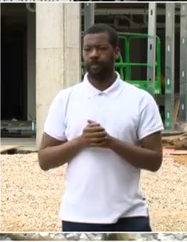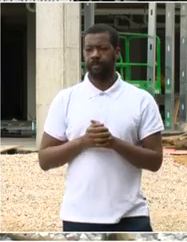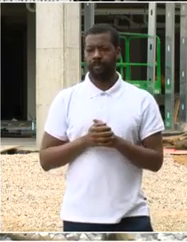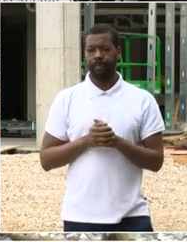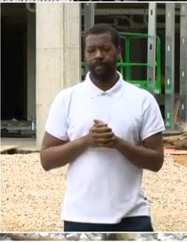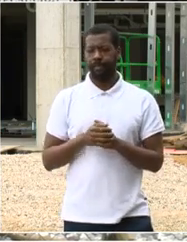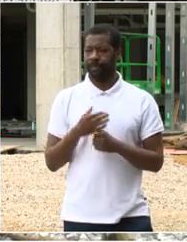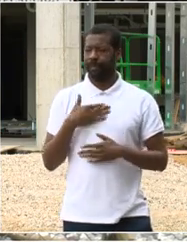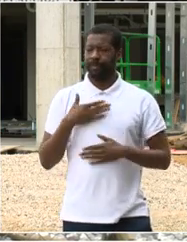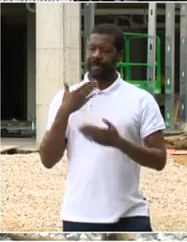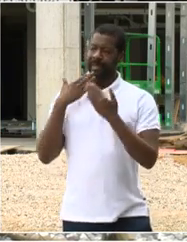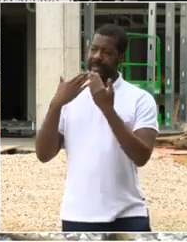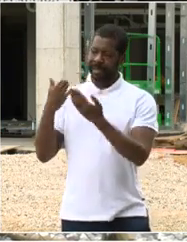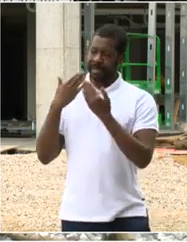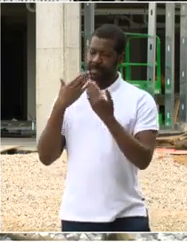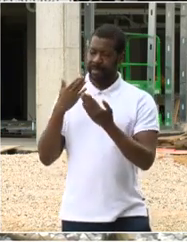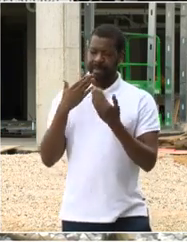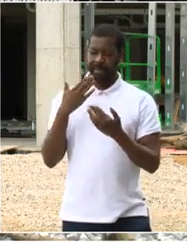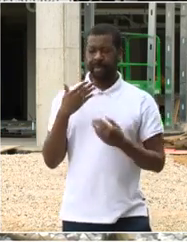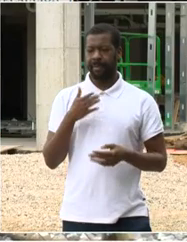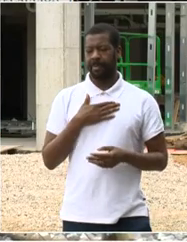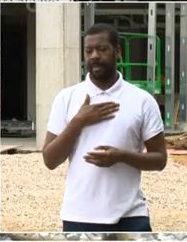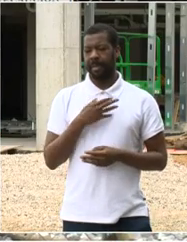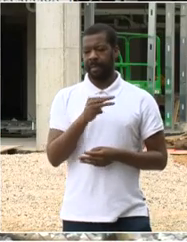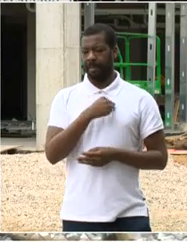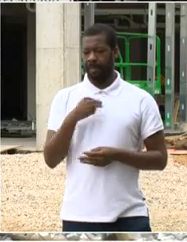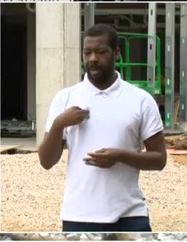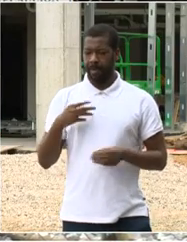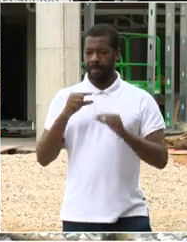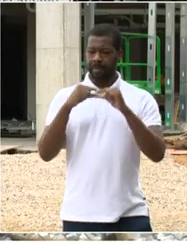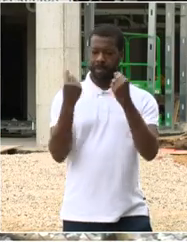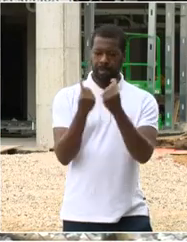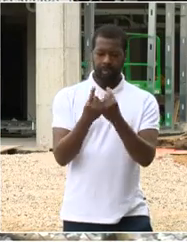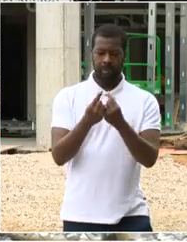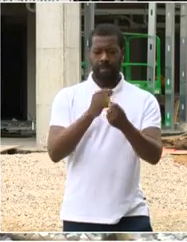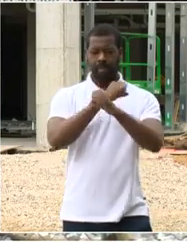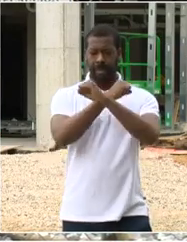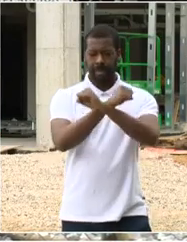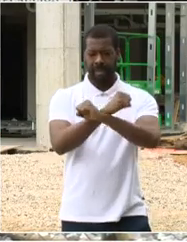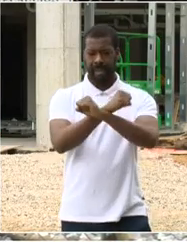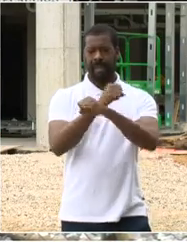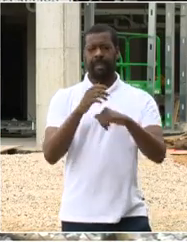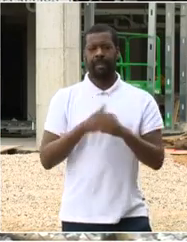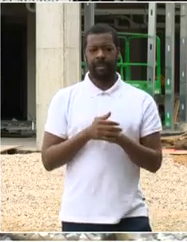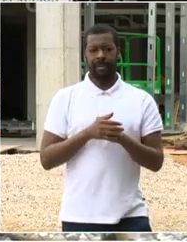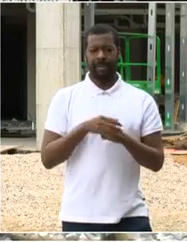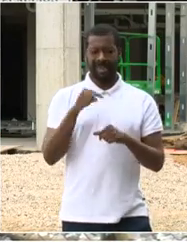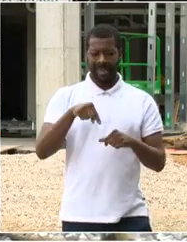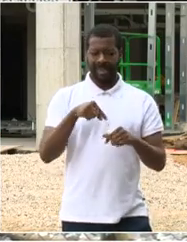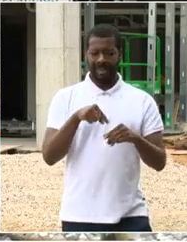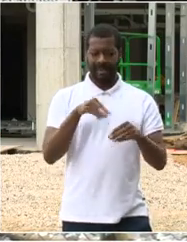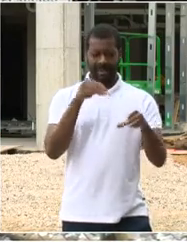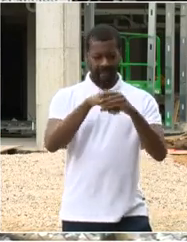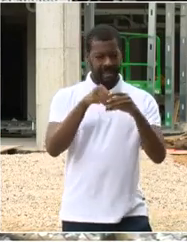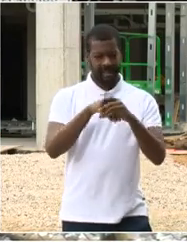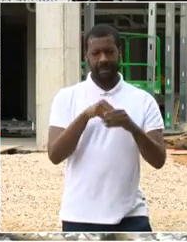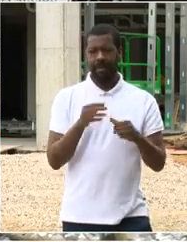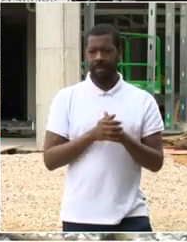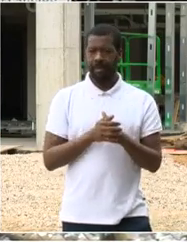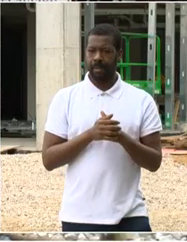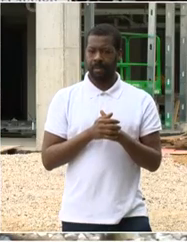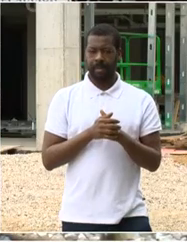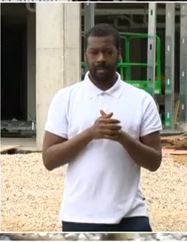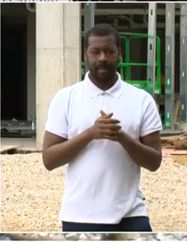the council has stepped up with us with these investments, protected them. Listen, we know how budgeting is. There are a lot of